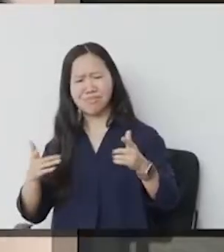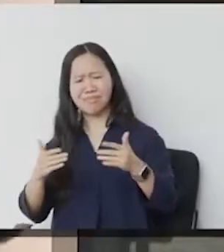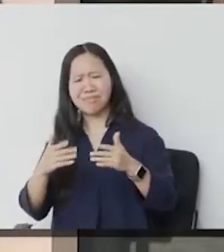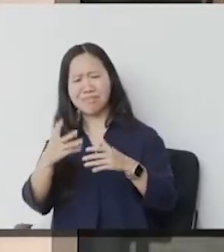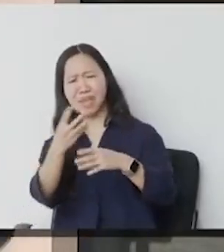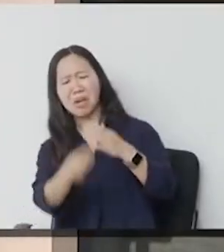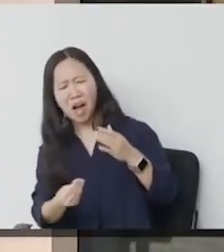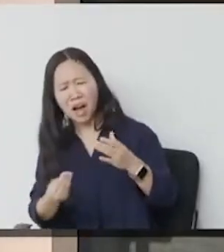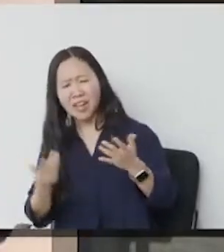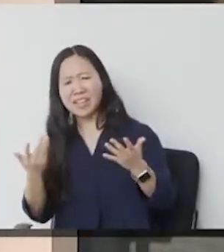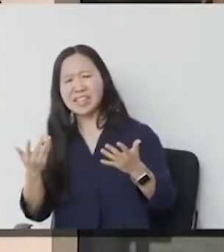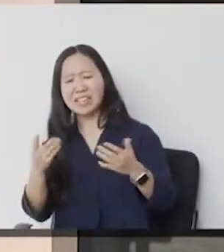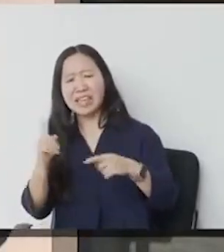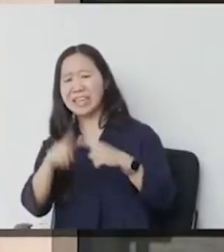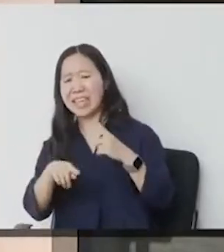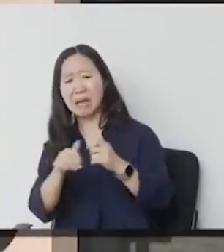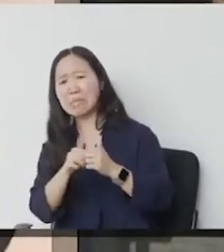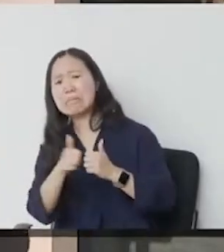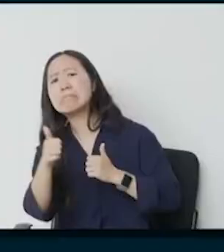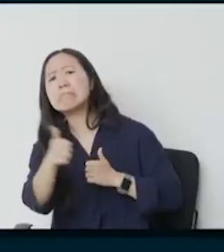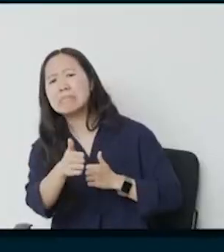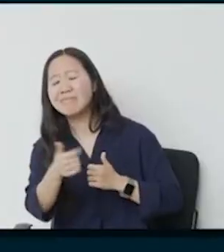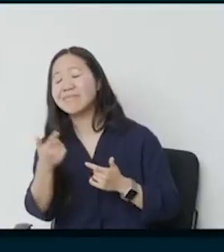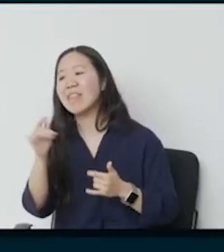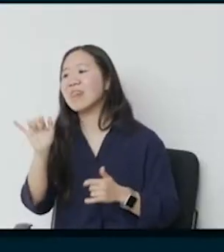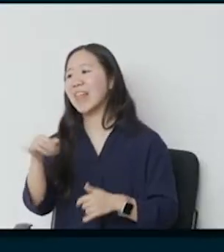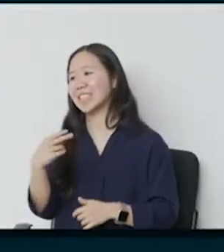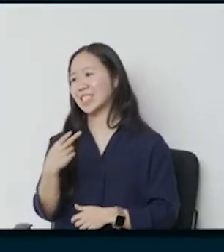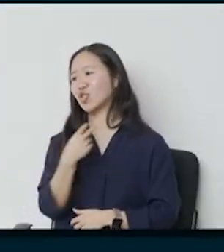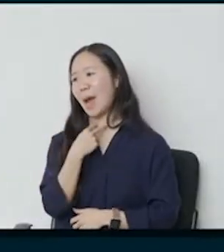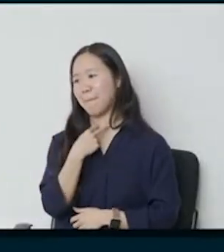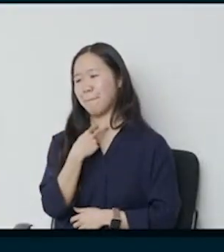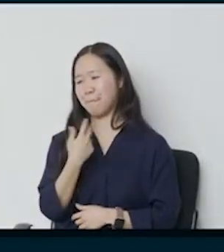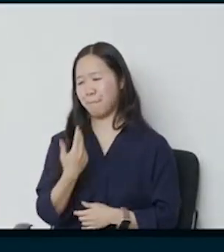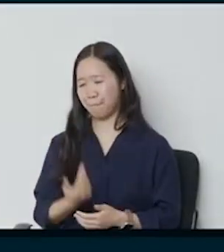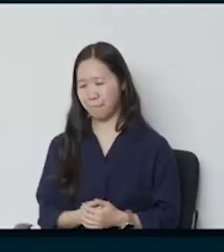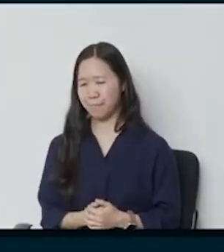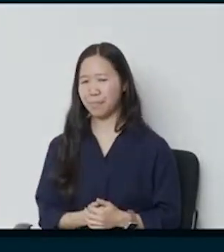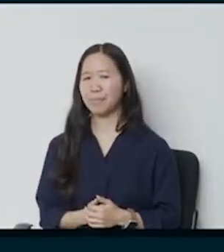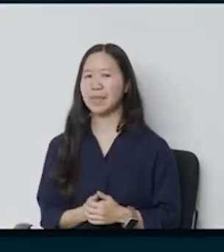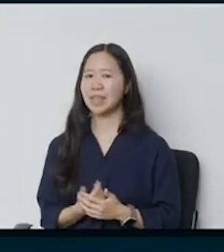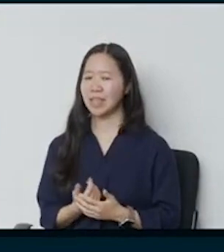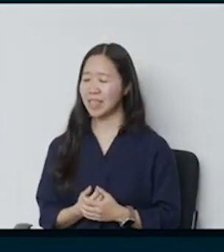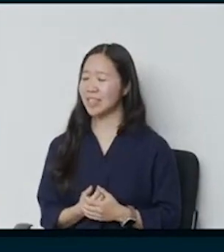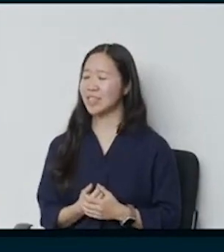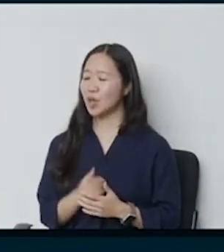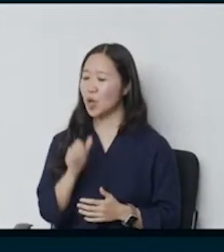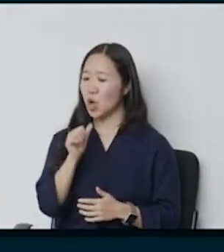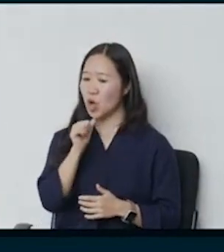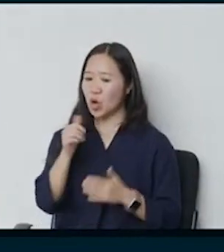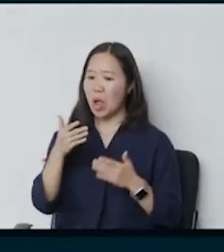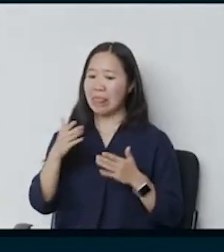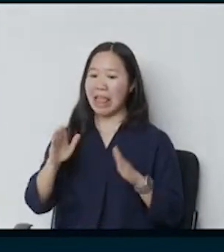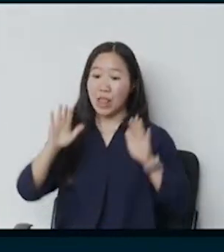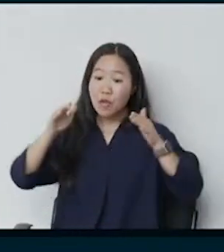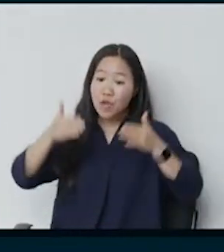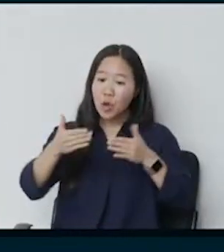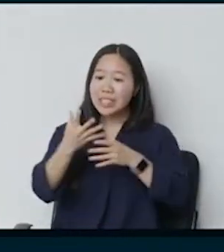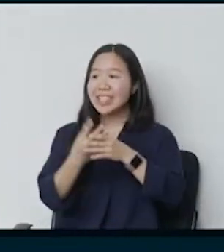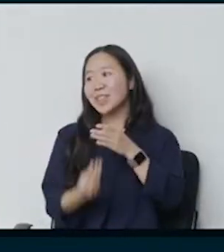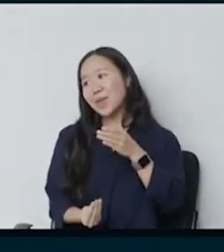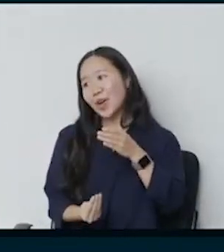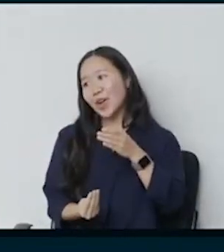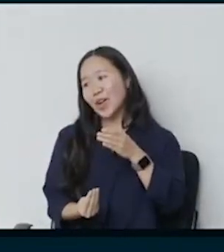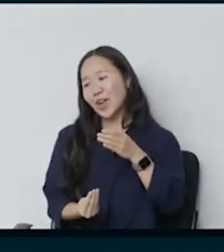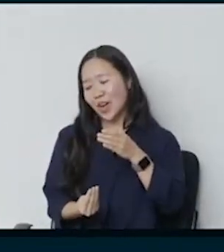And you just can never get past that field. That's a keyboard trap. So don't let the focus disappear. That was kind of the